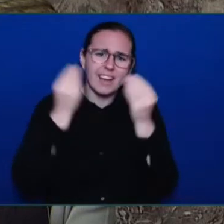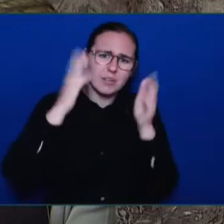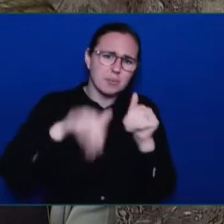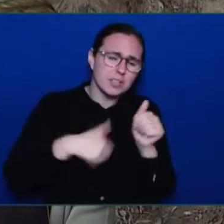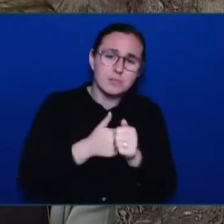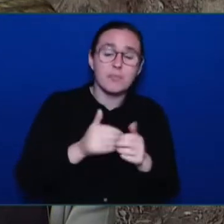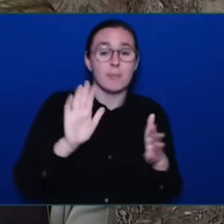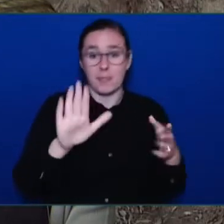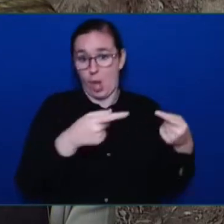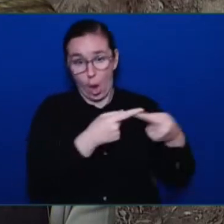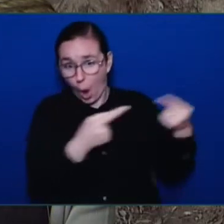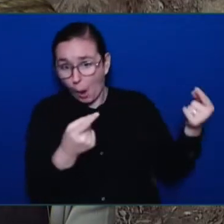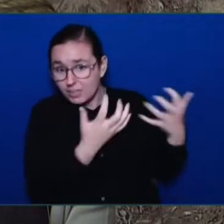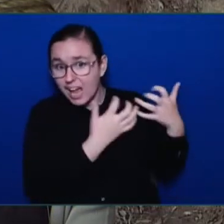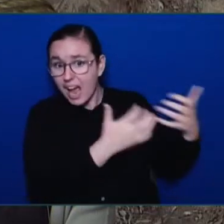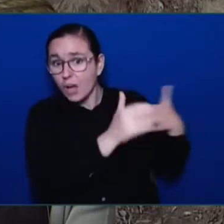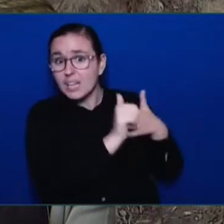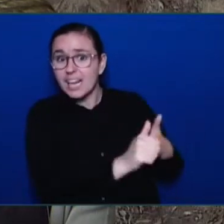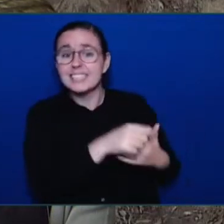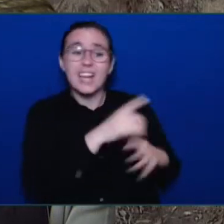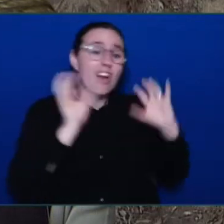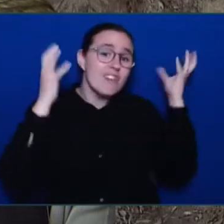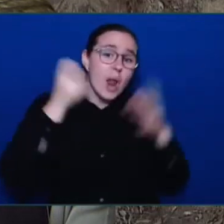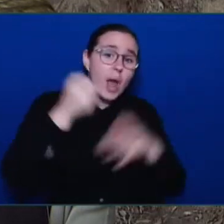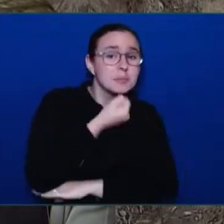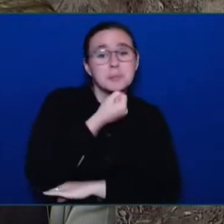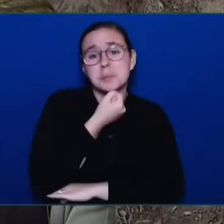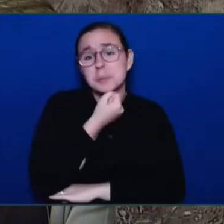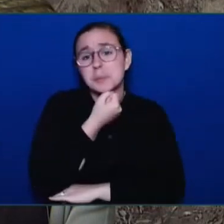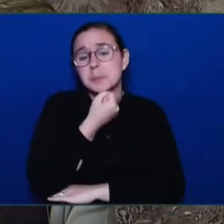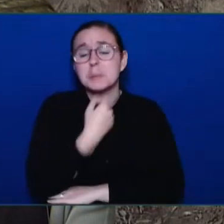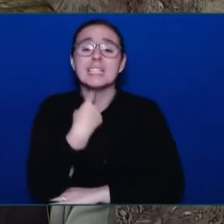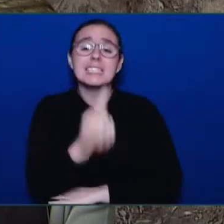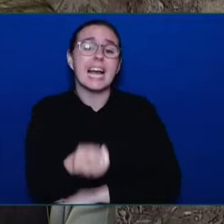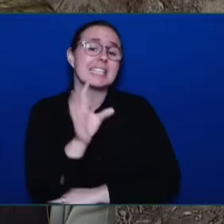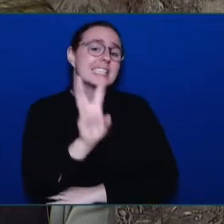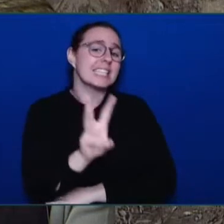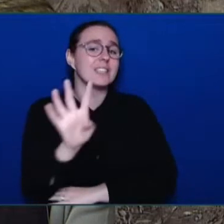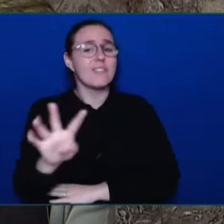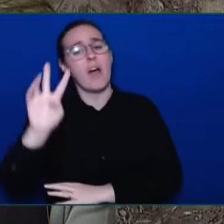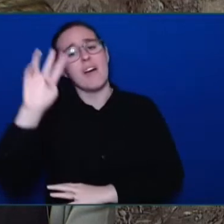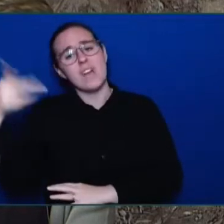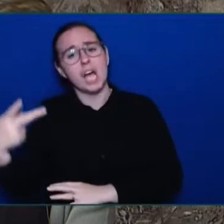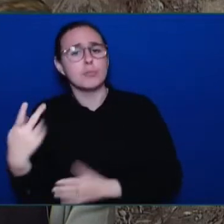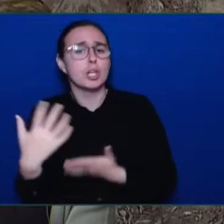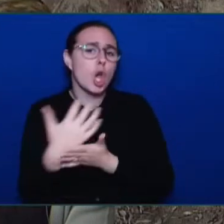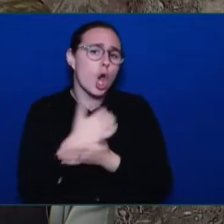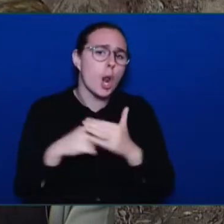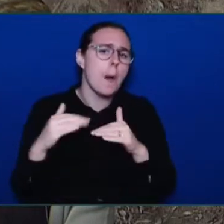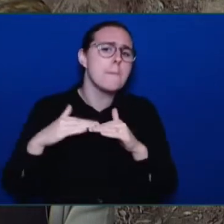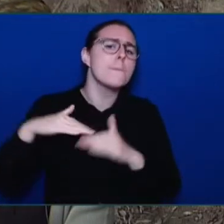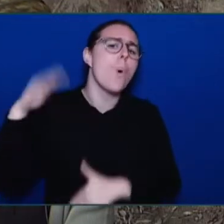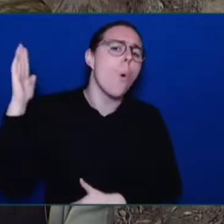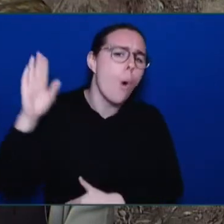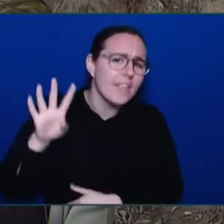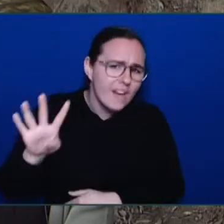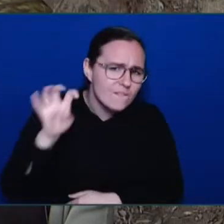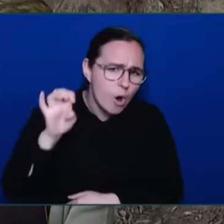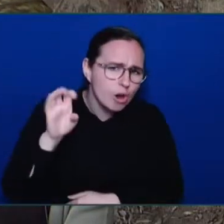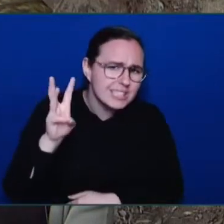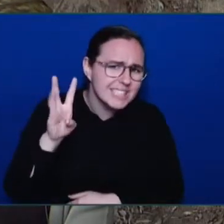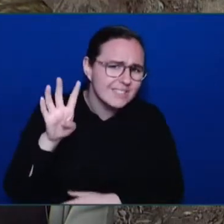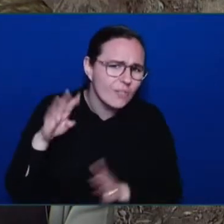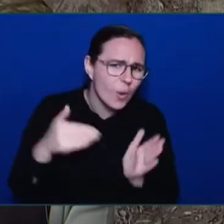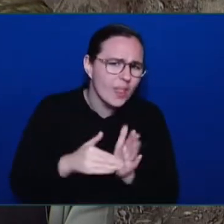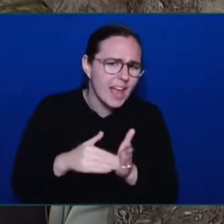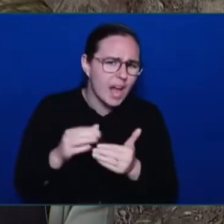and says there's 64 Health Authority Vice Presidents making more than $400,000 a year. That's not true. It's not true, Honourable Speaker.